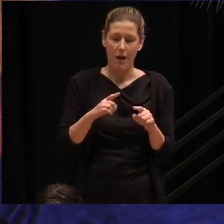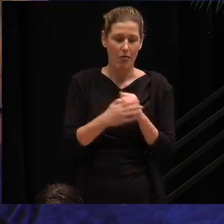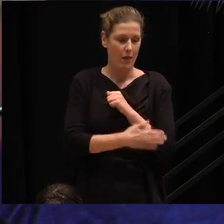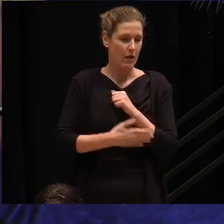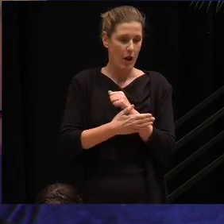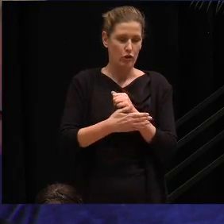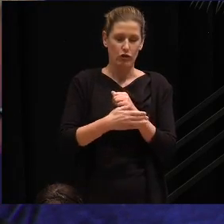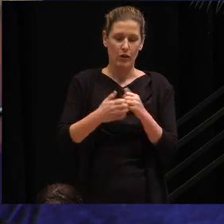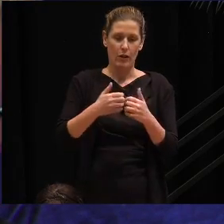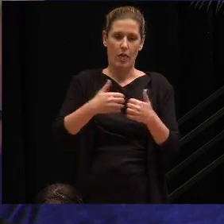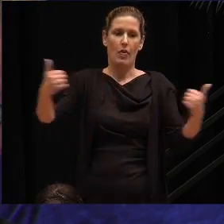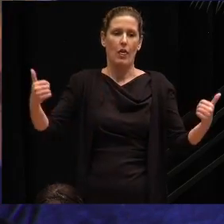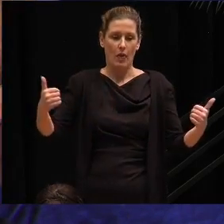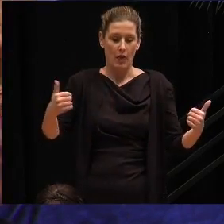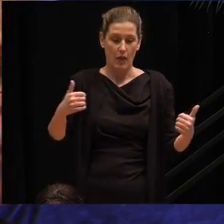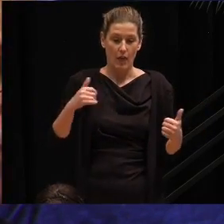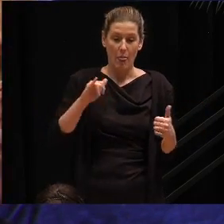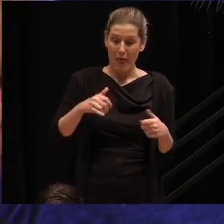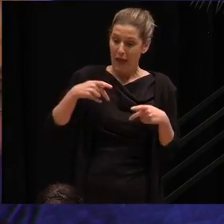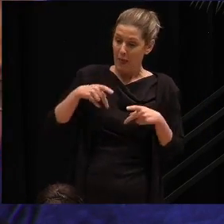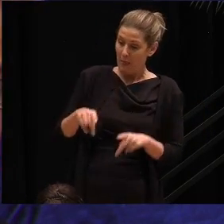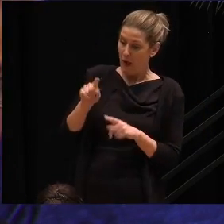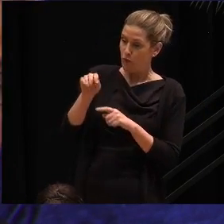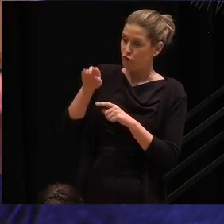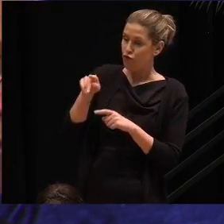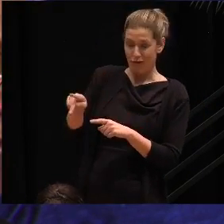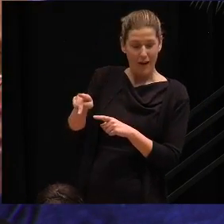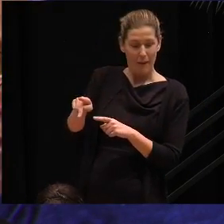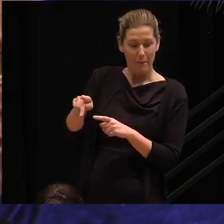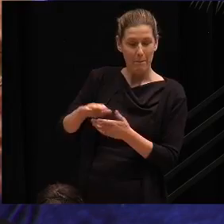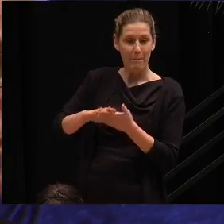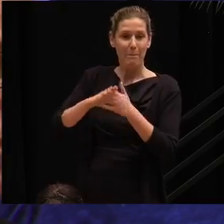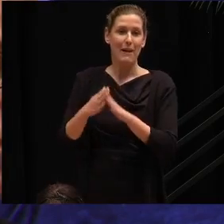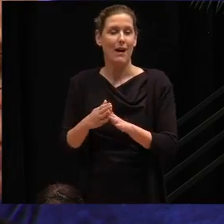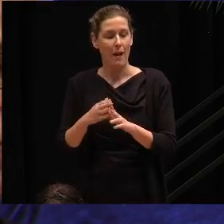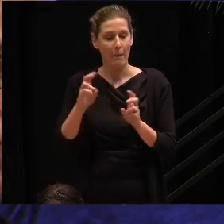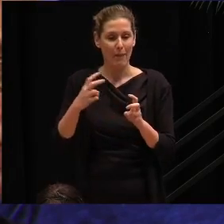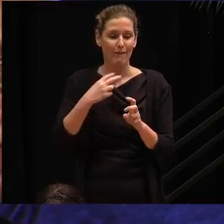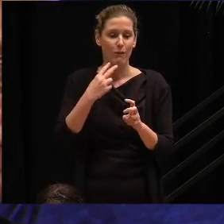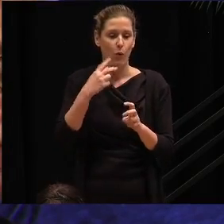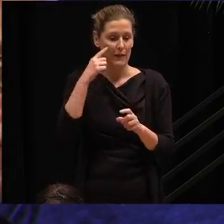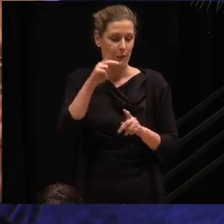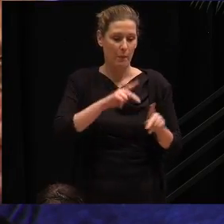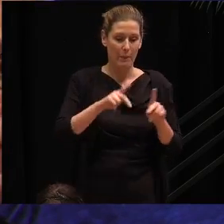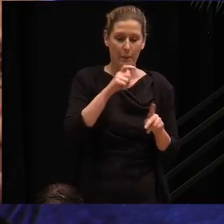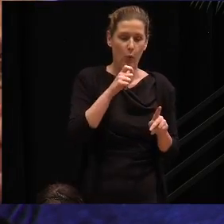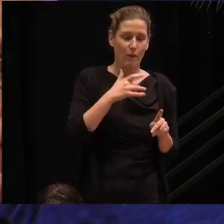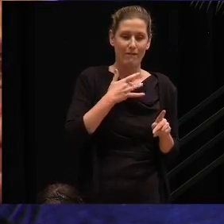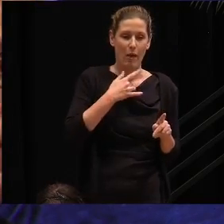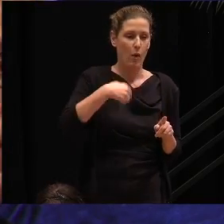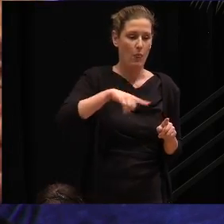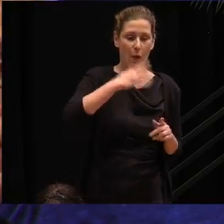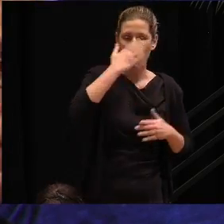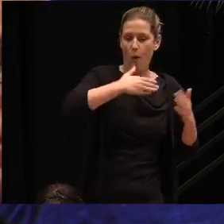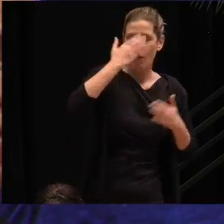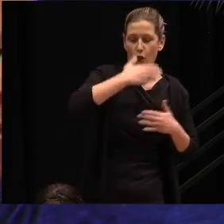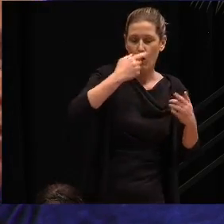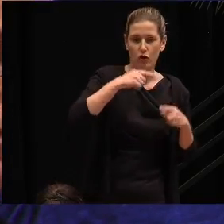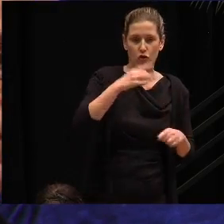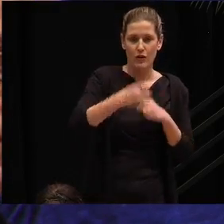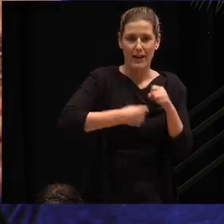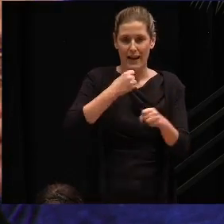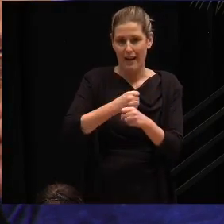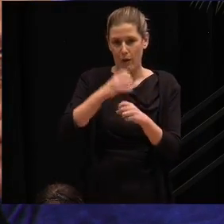And that allowed Donald Trump to be able to come forward and become a voice for people who felt that they were being overlooked during the 8 years